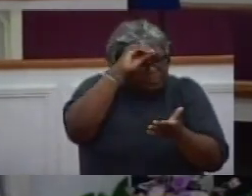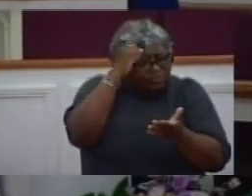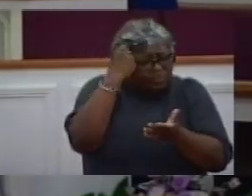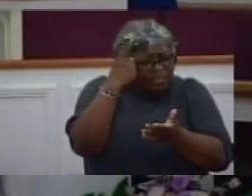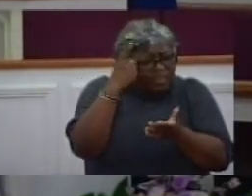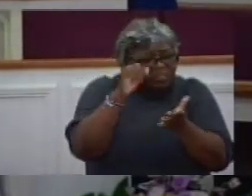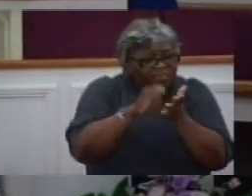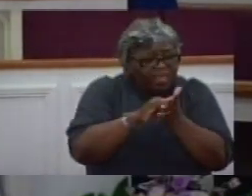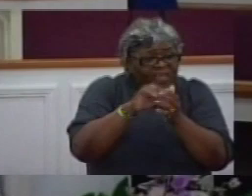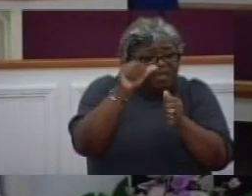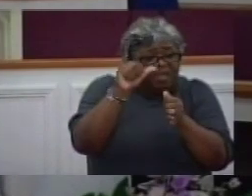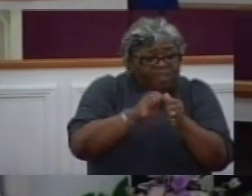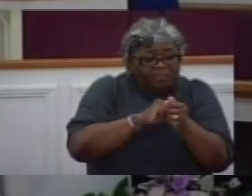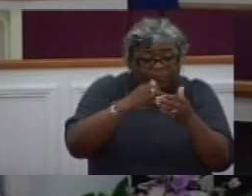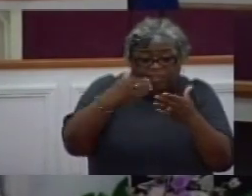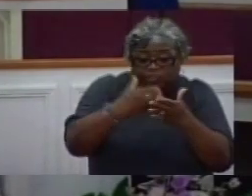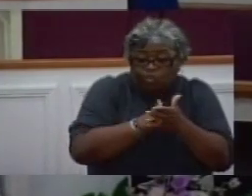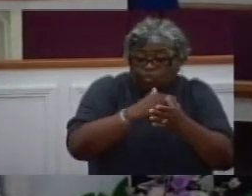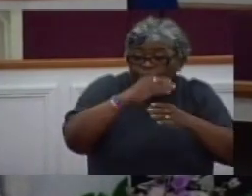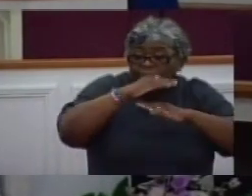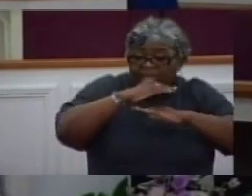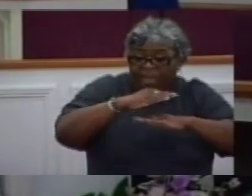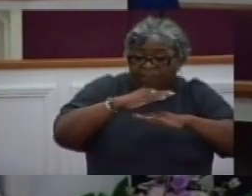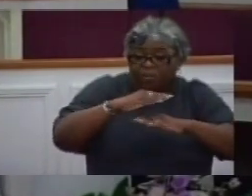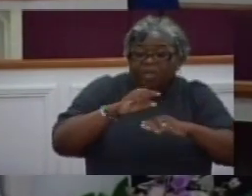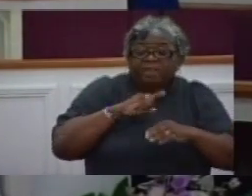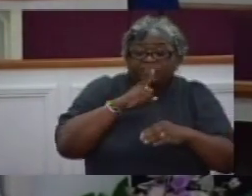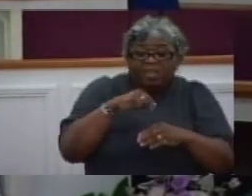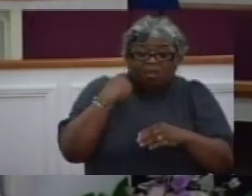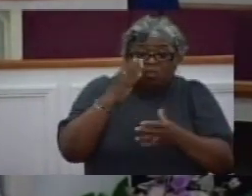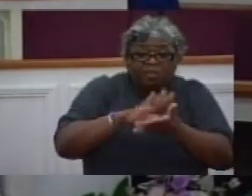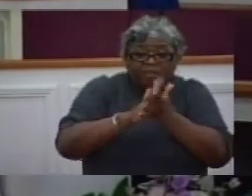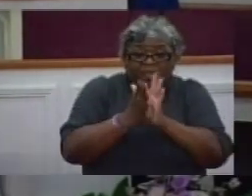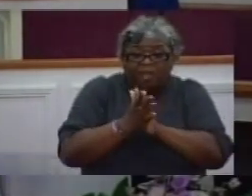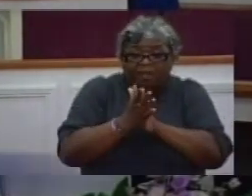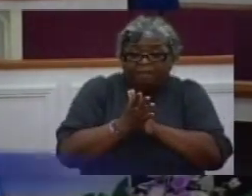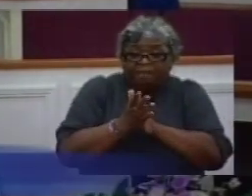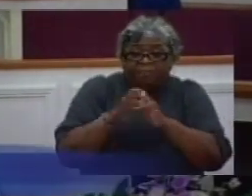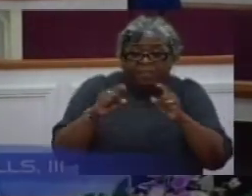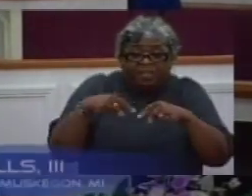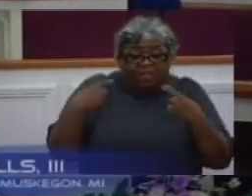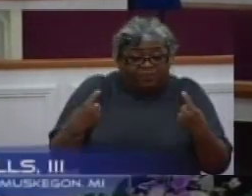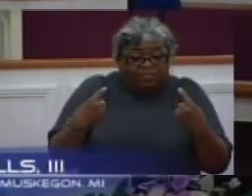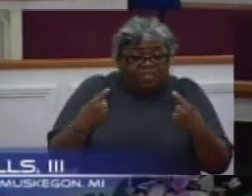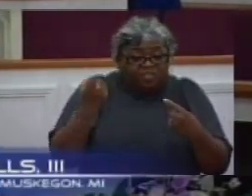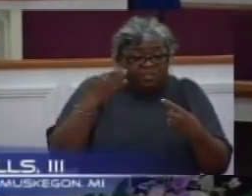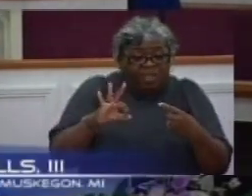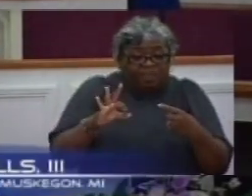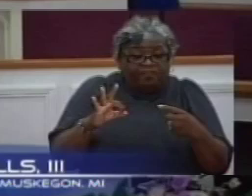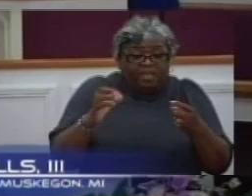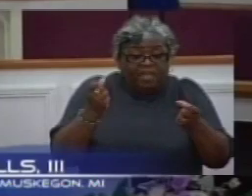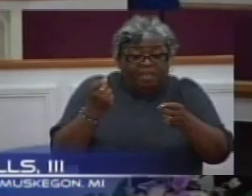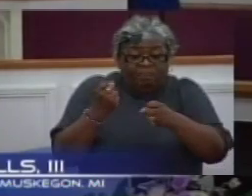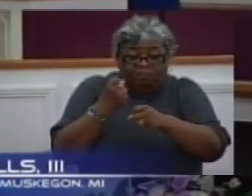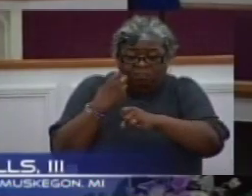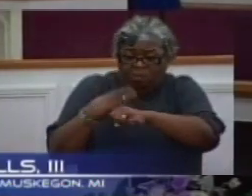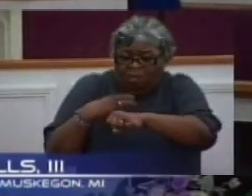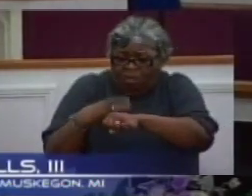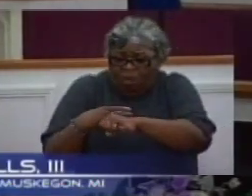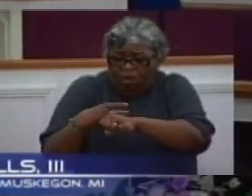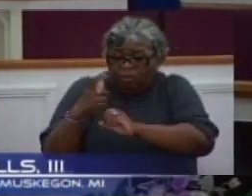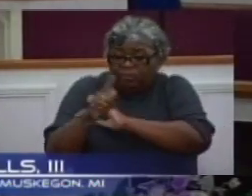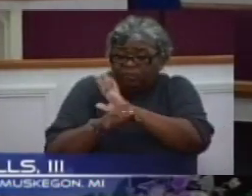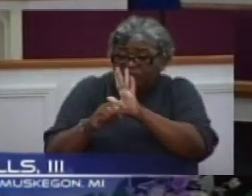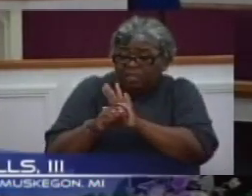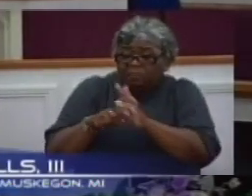at every new level, there's going to come a confrontation of a new devil. So